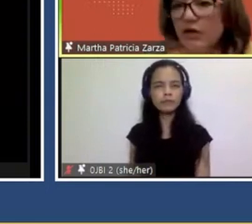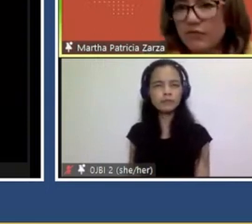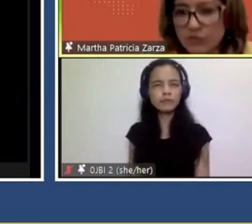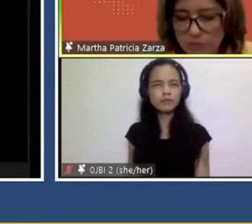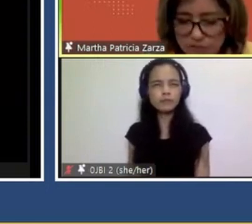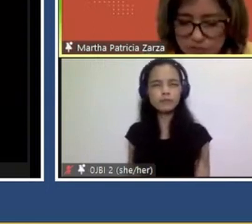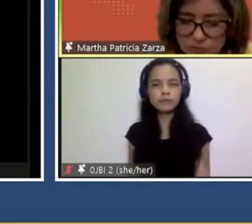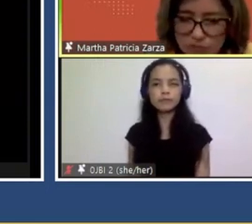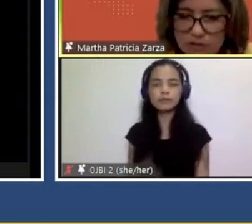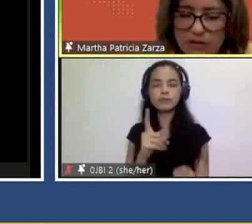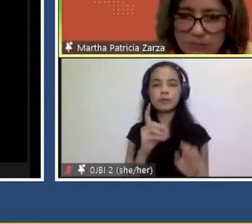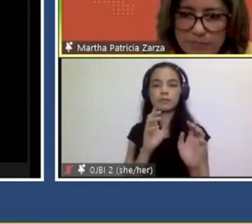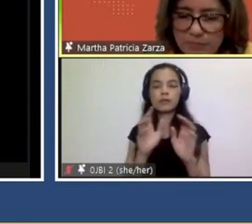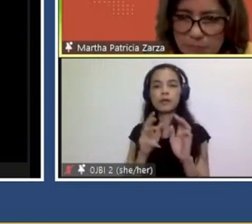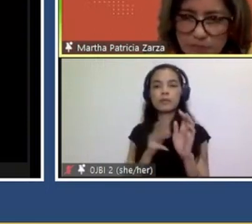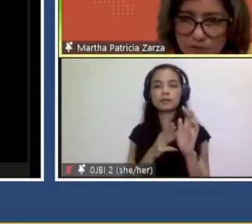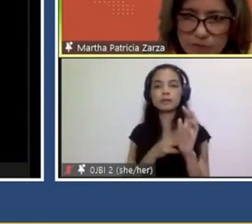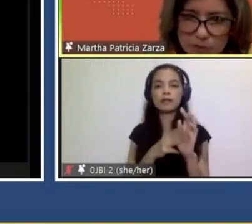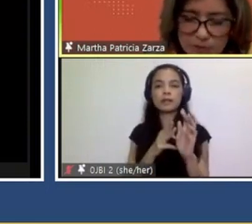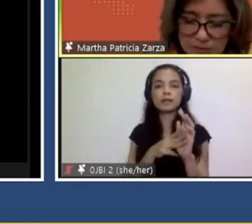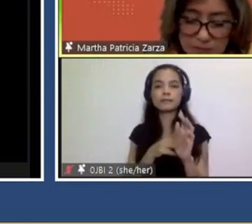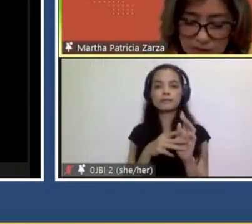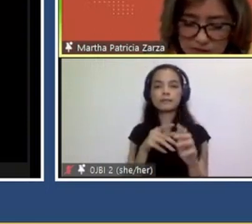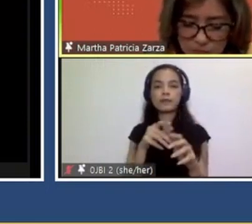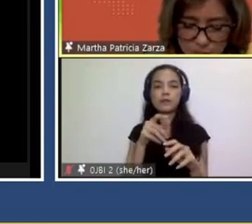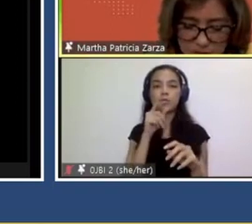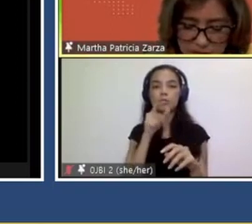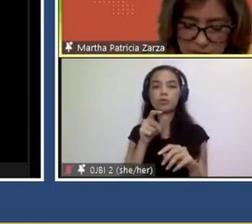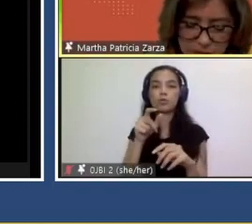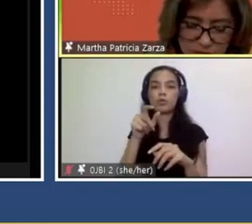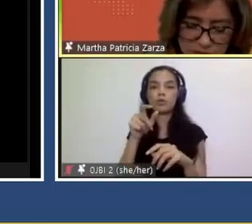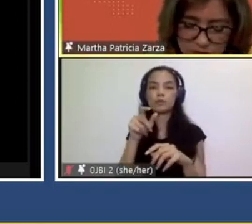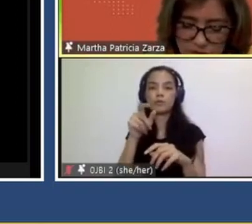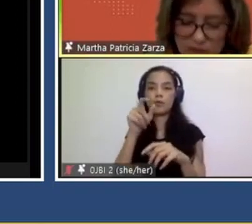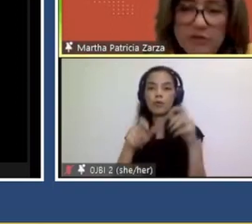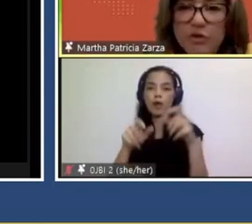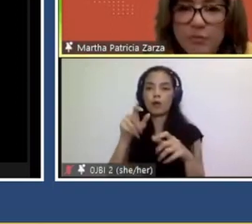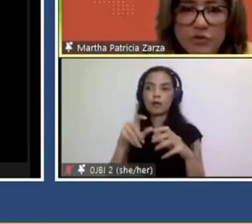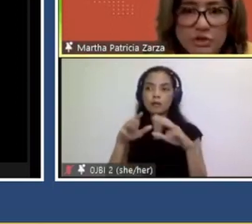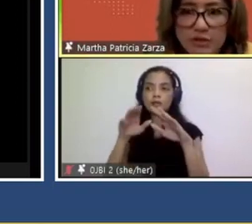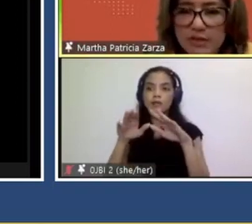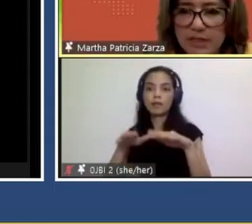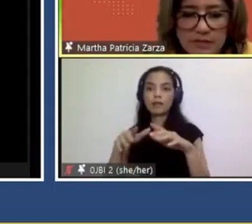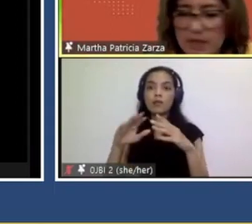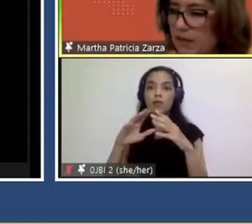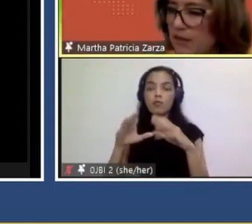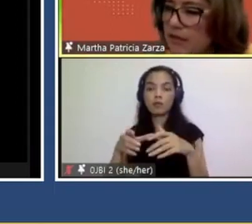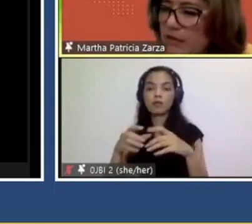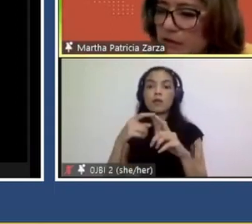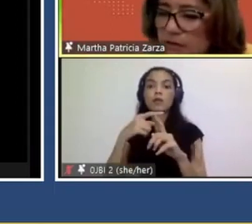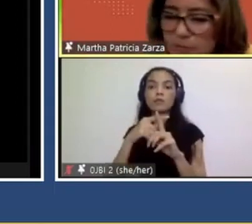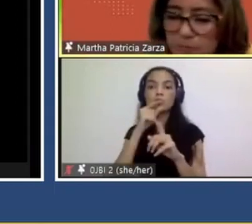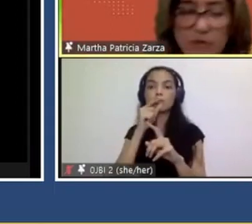giving a lot of troubles to the people of the community, but mainly to women because of the indoor pollution that